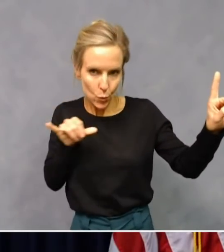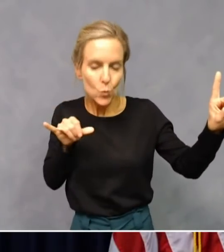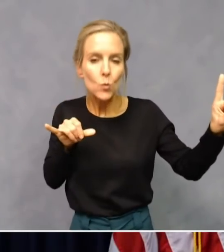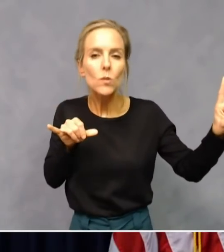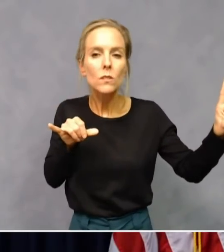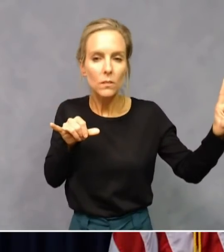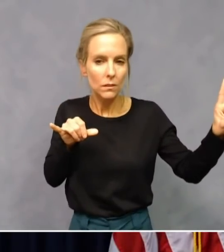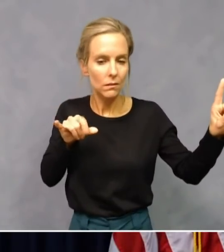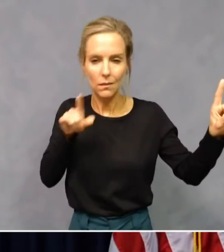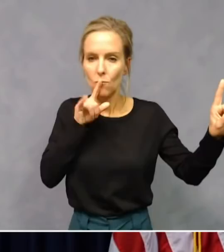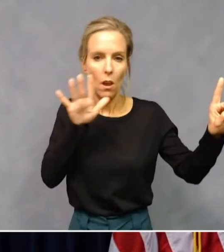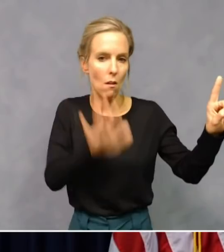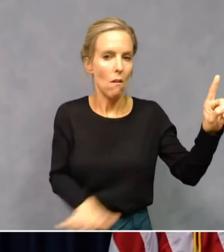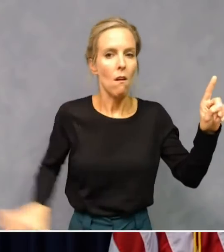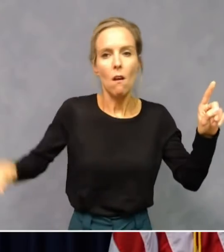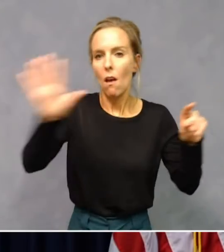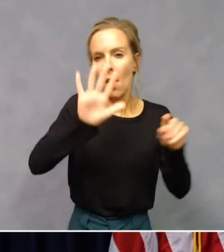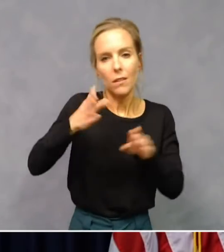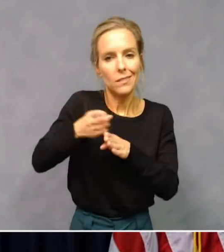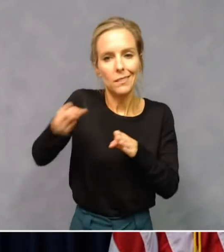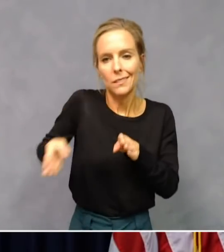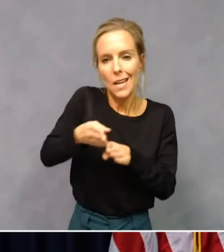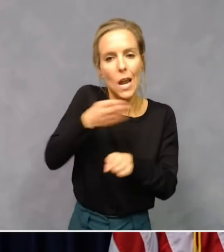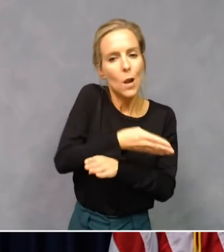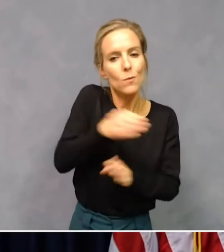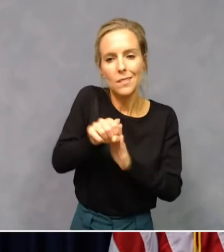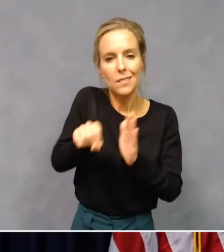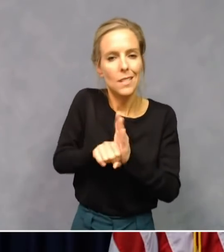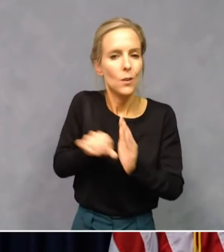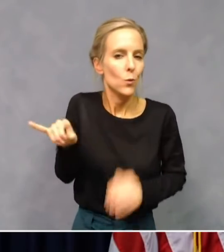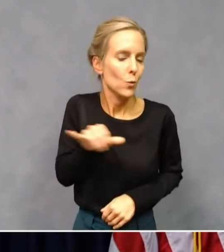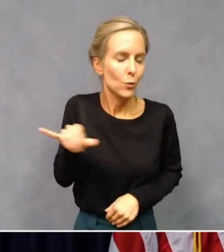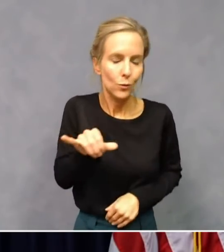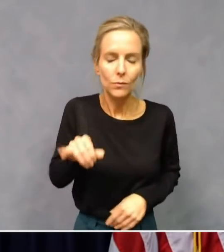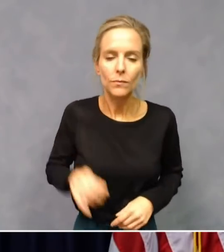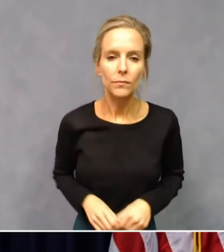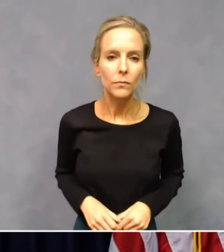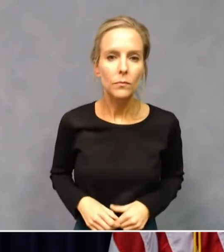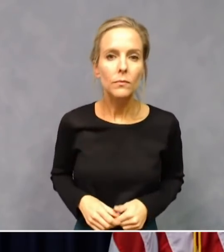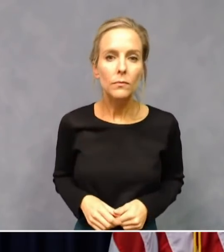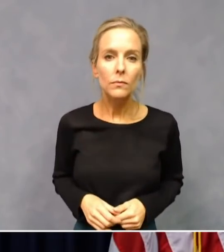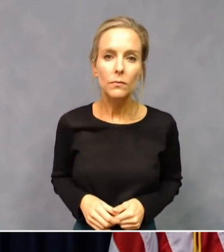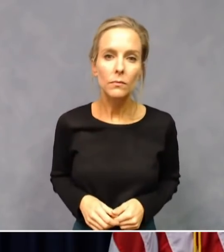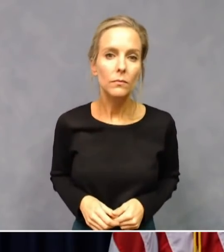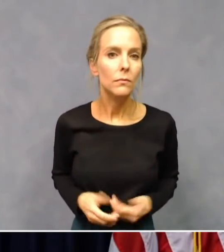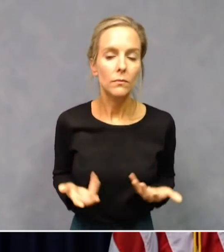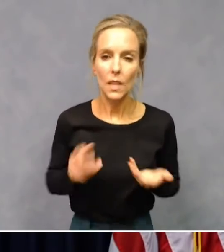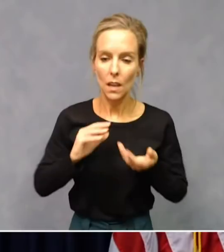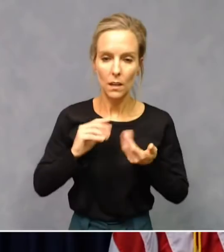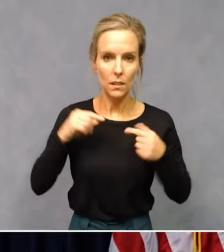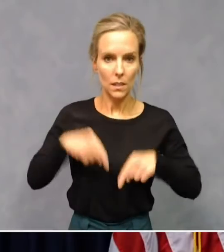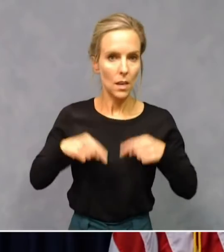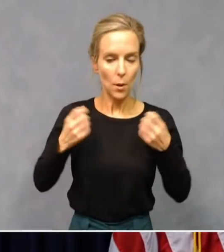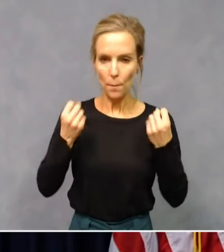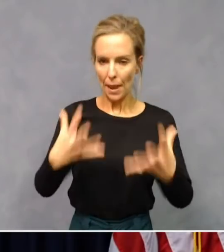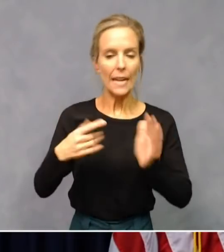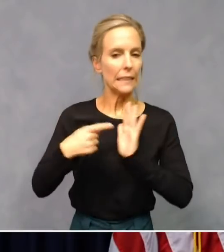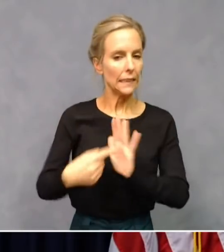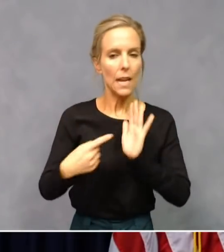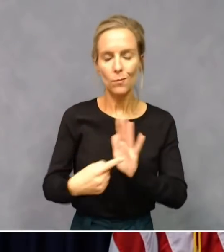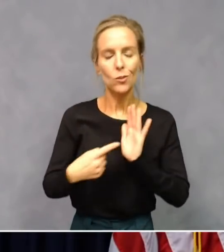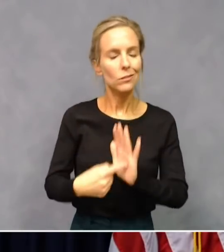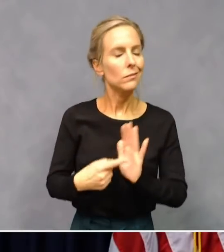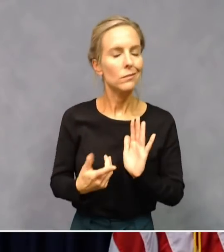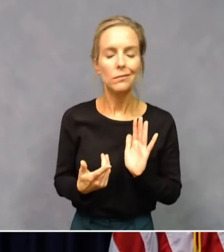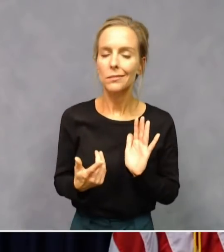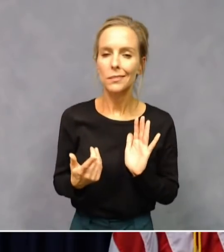of our neighbors surrounding us. But a number of examples that again tell us